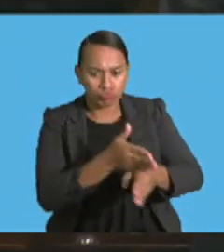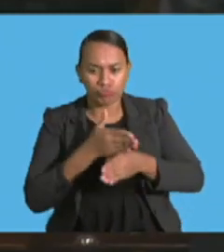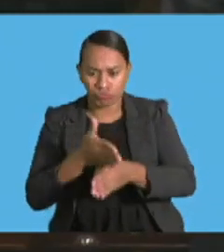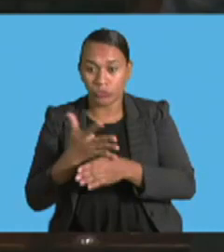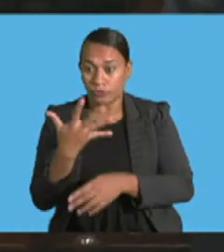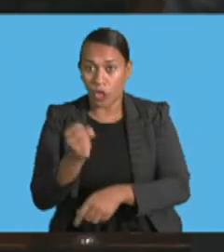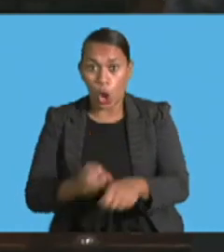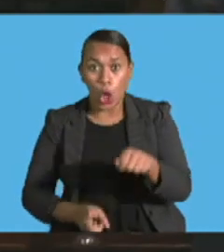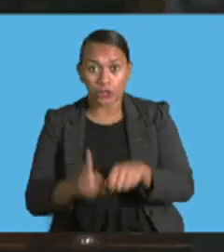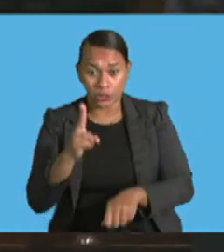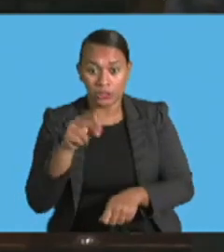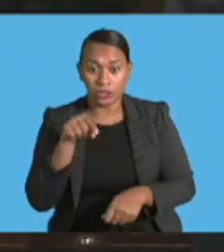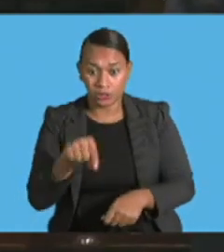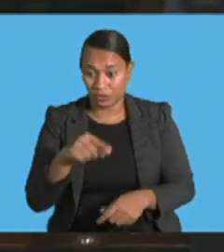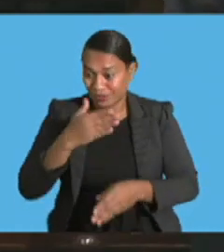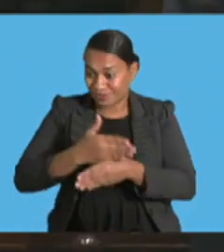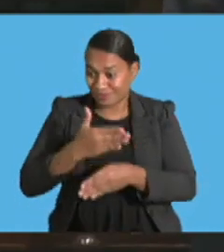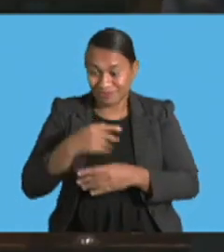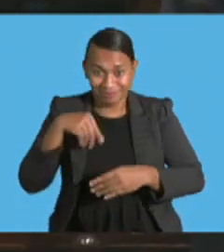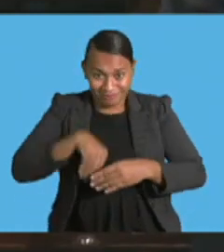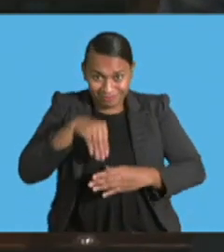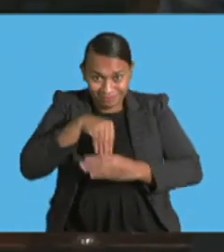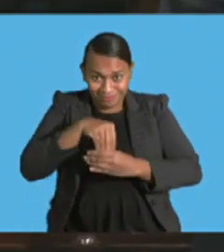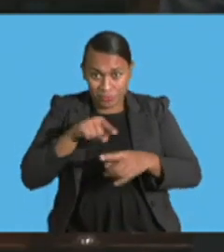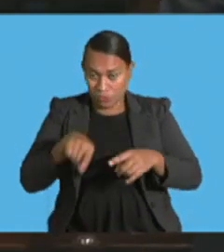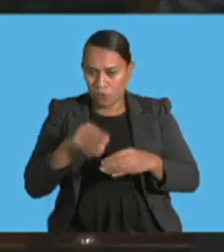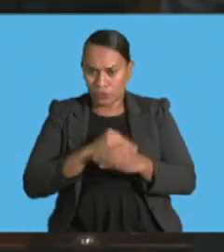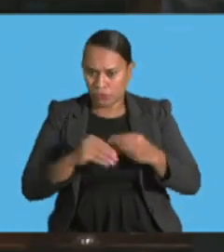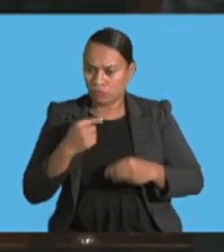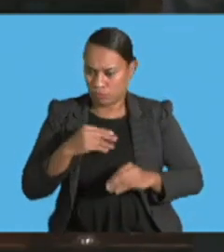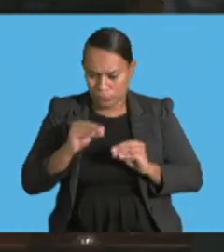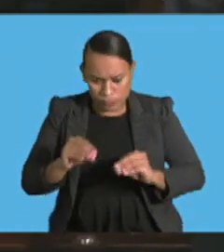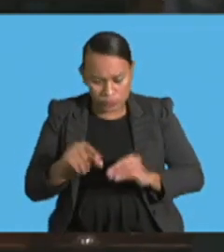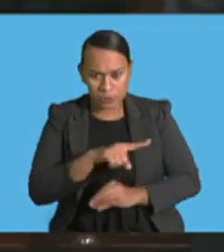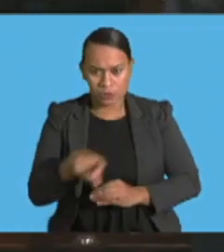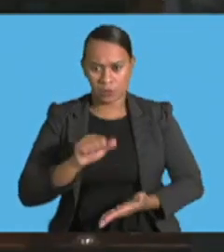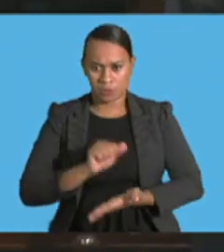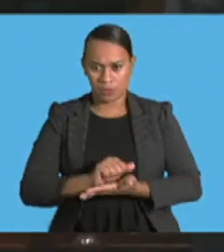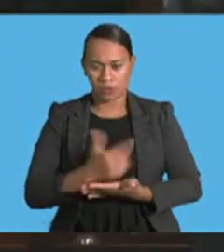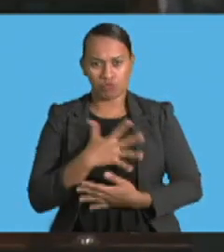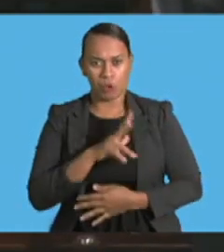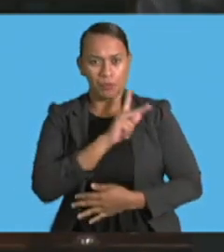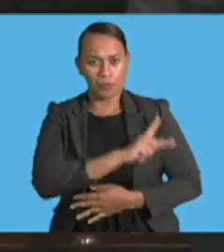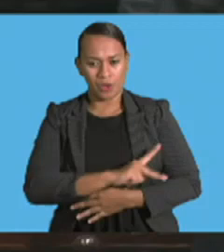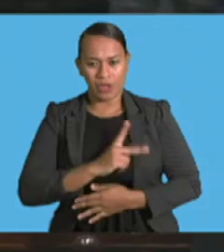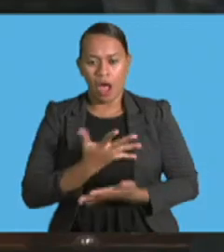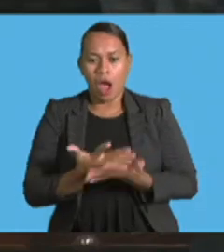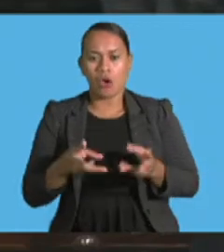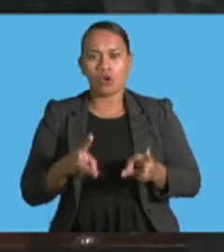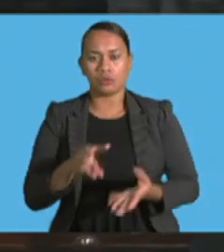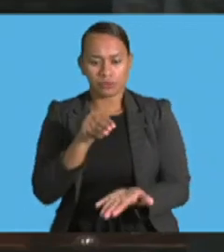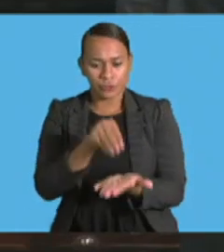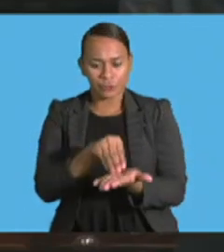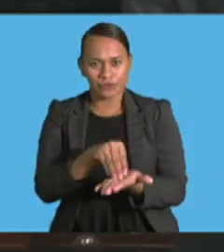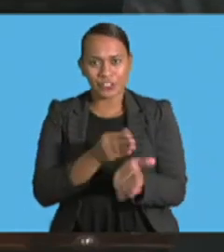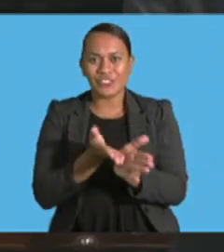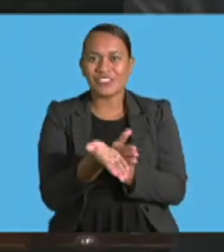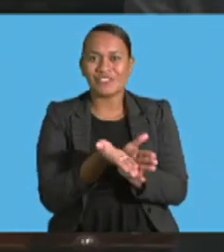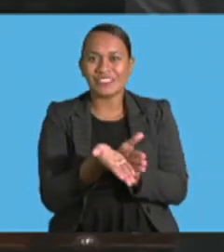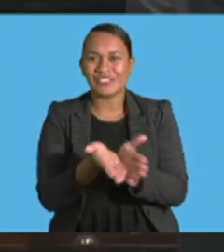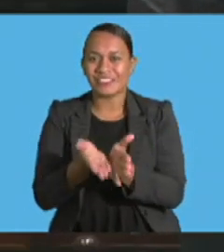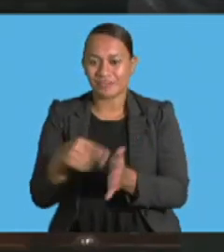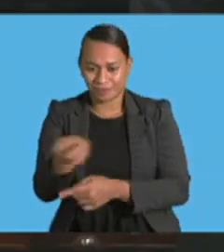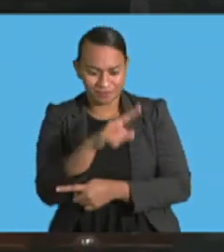department. The friendly, willing team at the unit stands ready to support and guide applicants through the permitting process. Mr. Speaker,